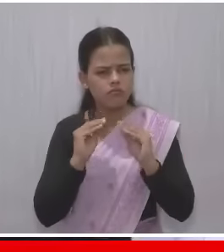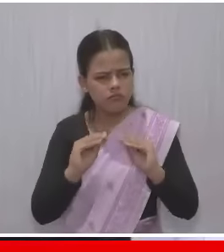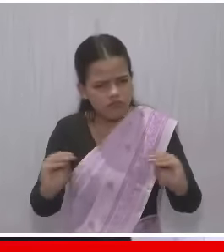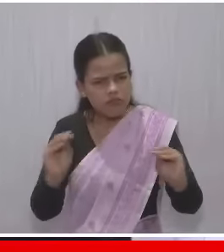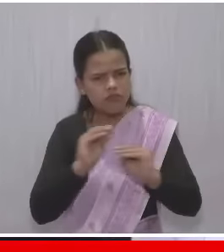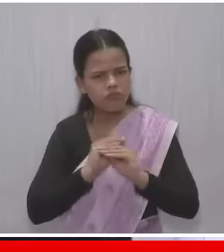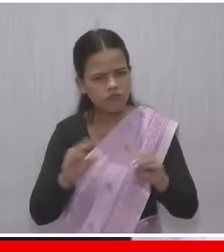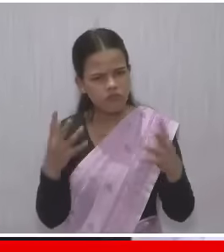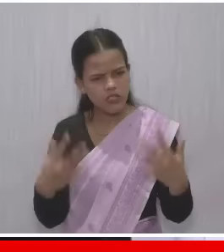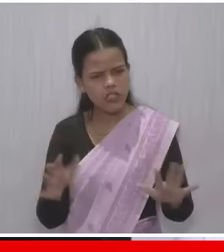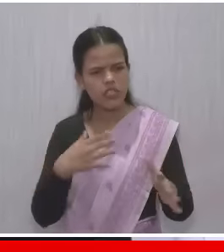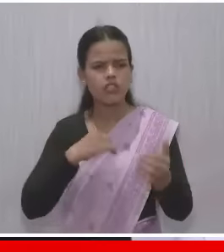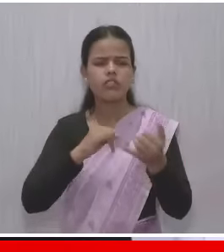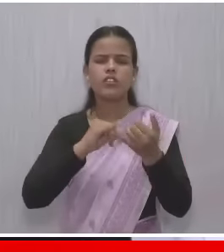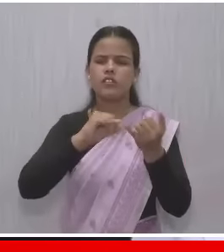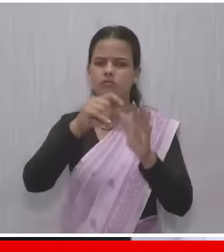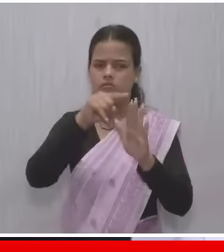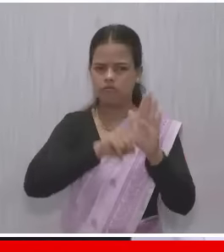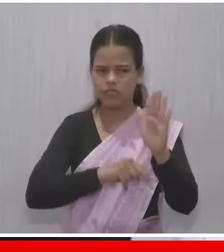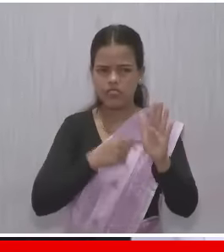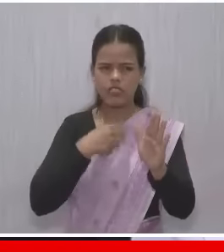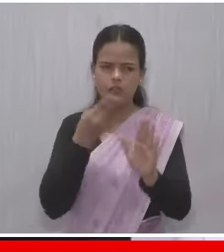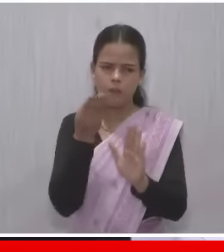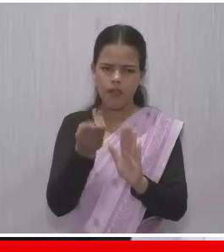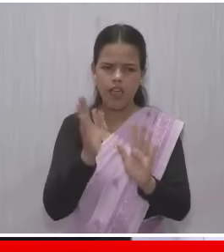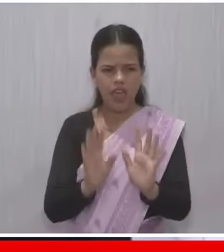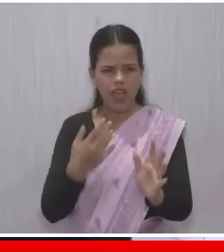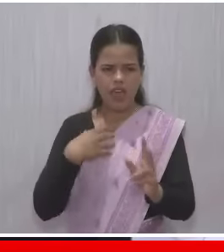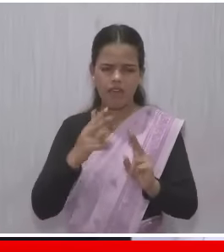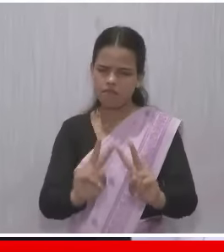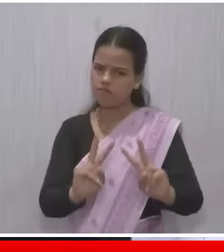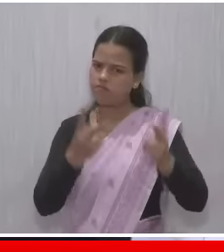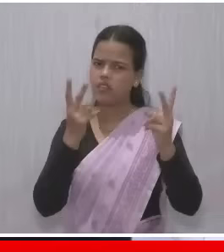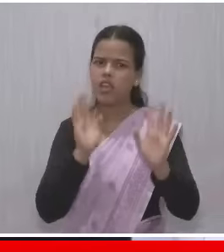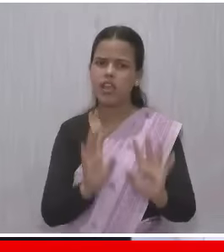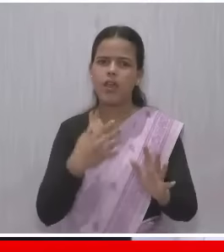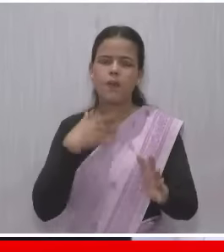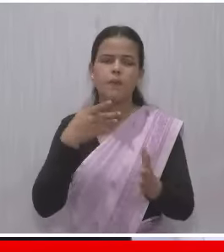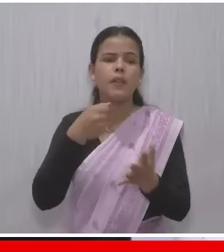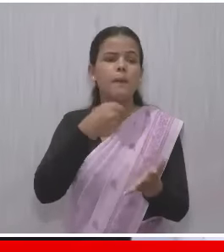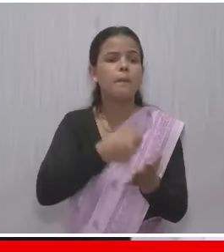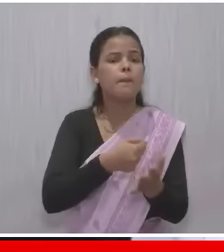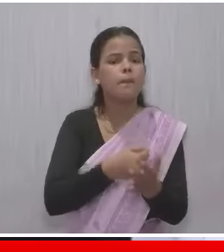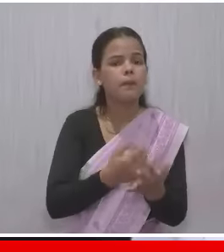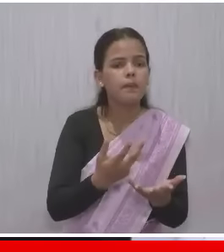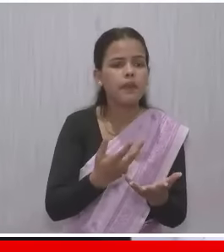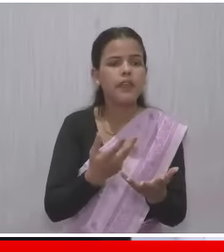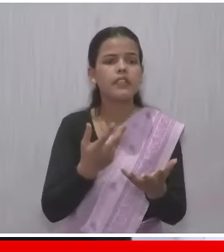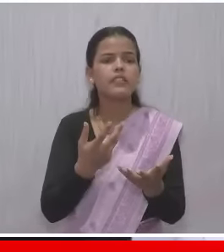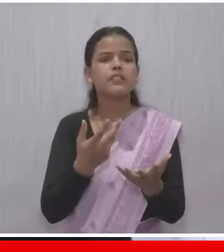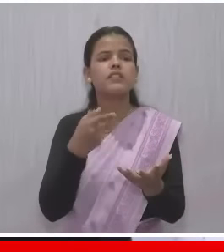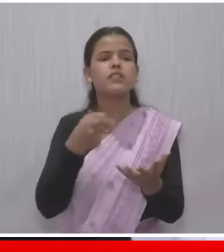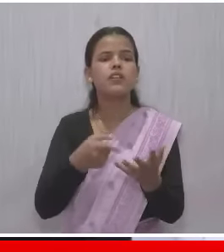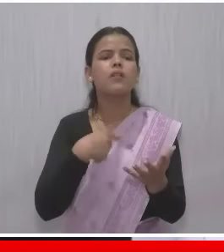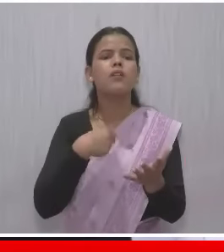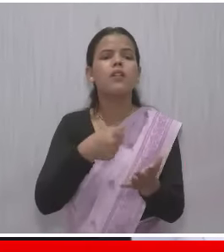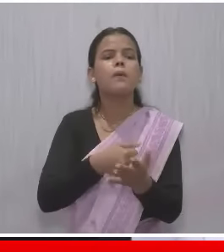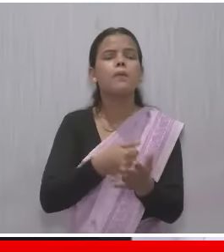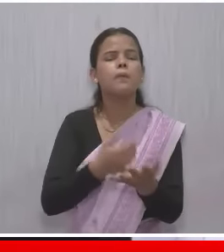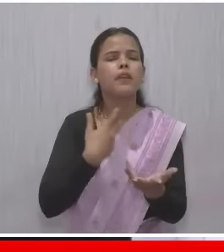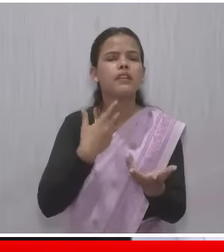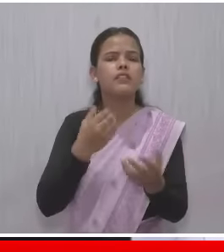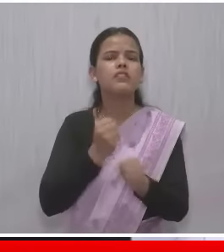going to be very different than the earlier schemes. And this is based on the integration of vocational education with